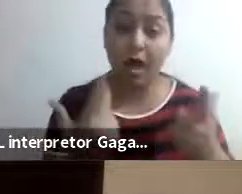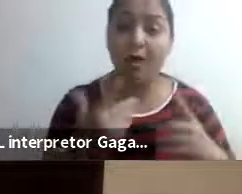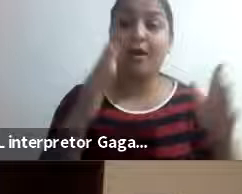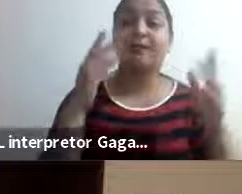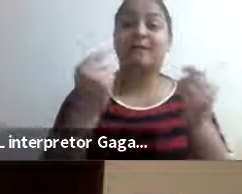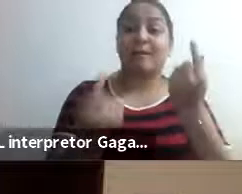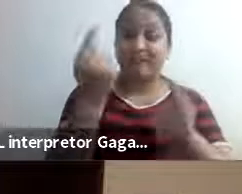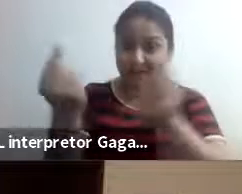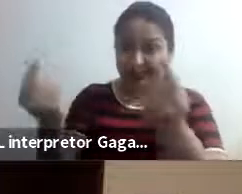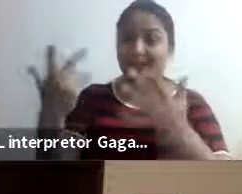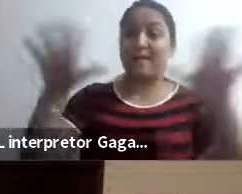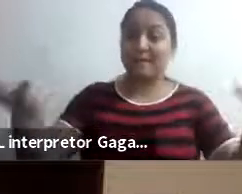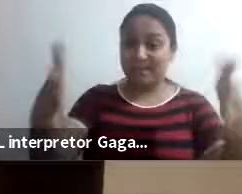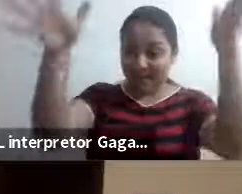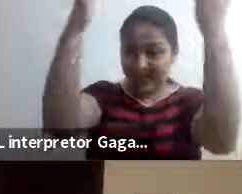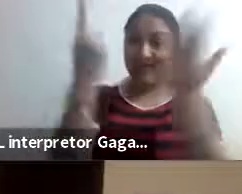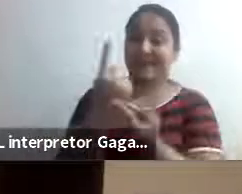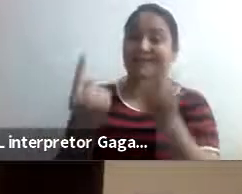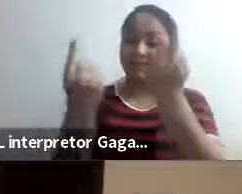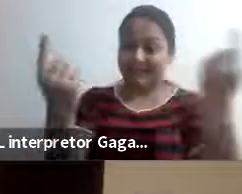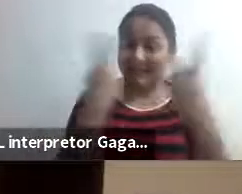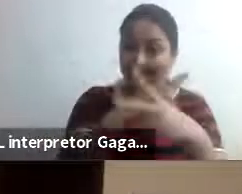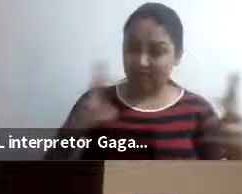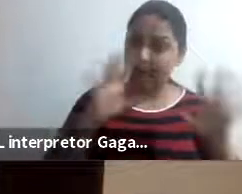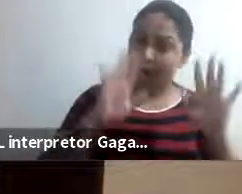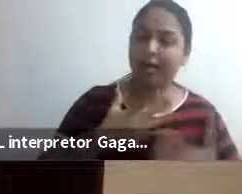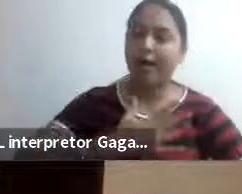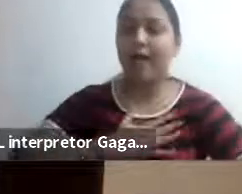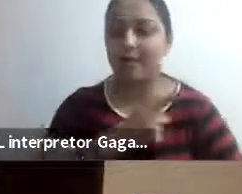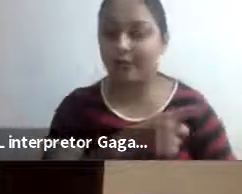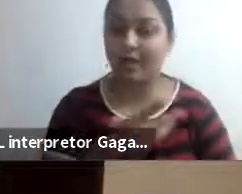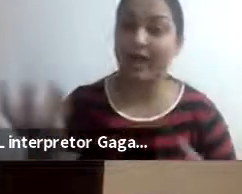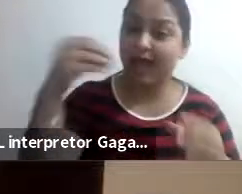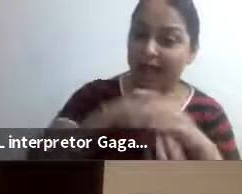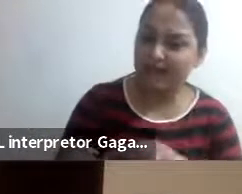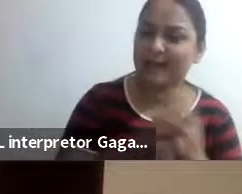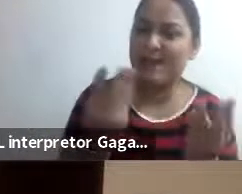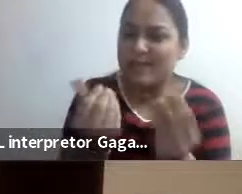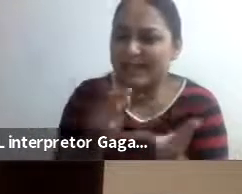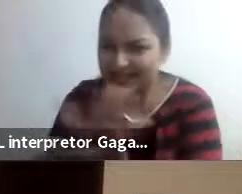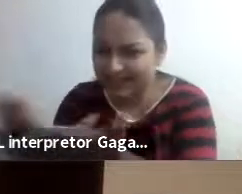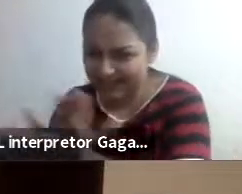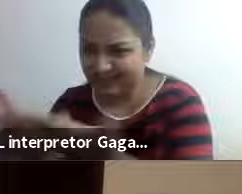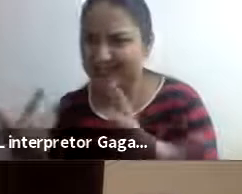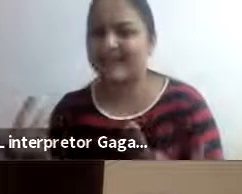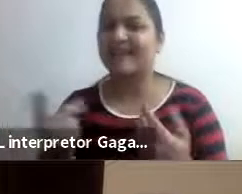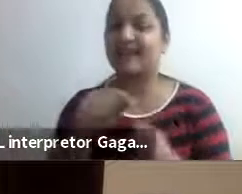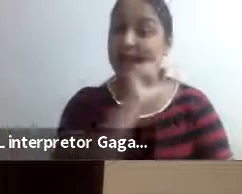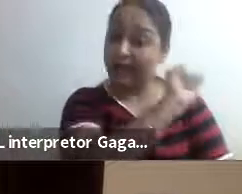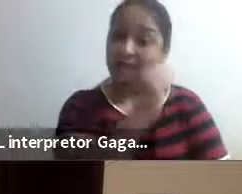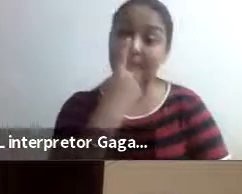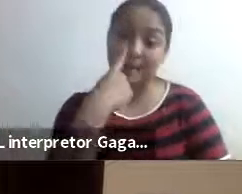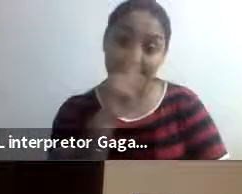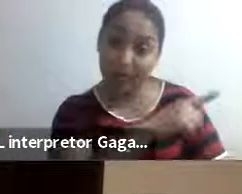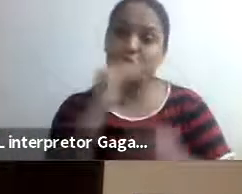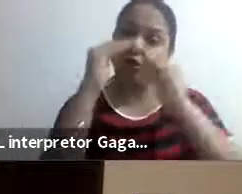her surroundings. The house they lived in was made of mud and leaves. Her mother was